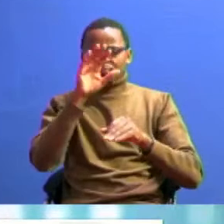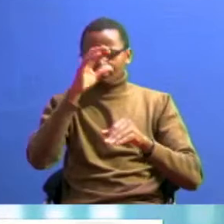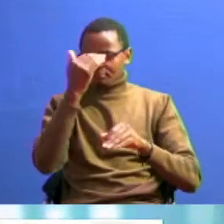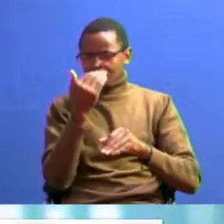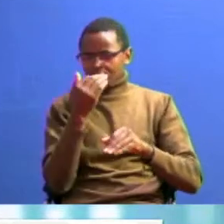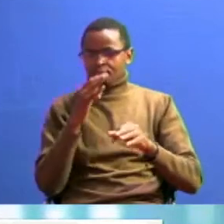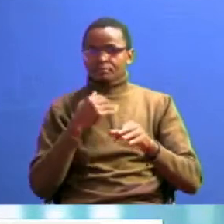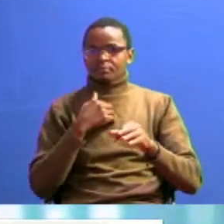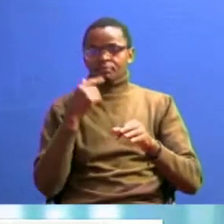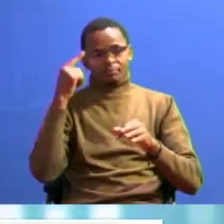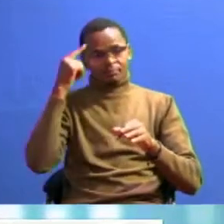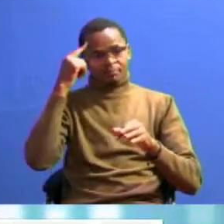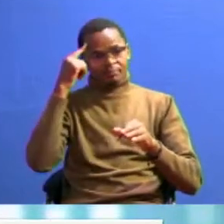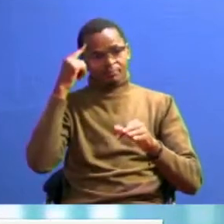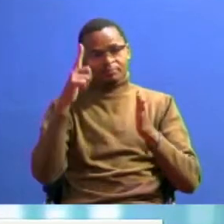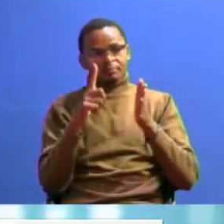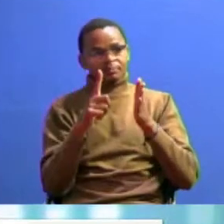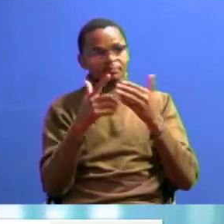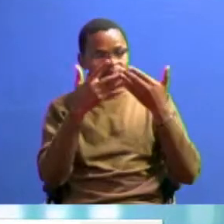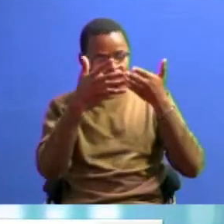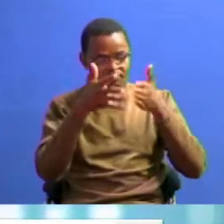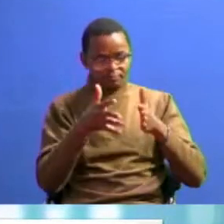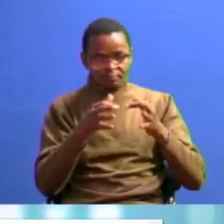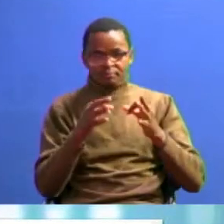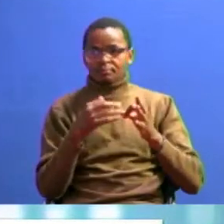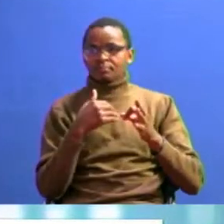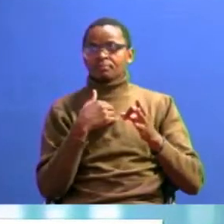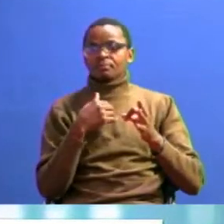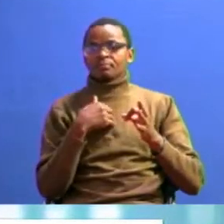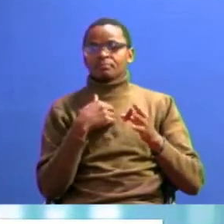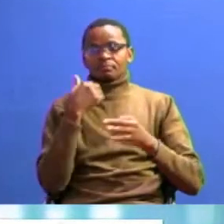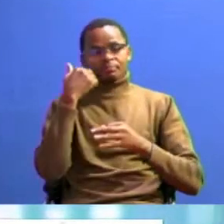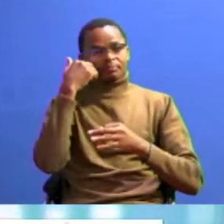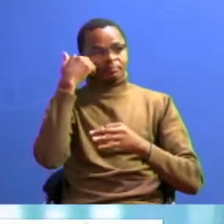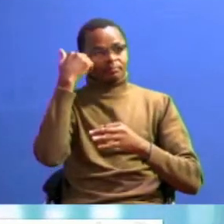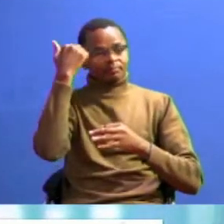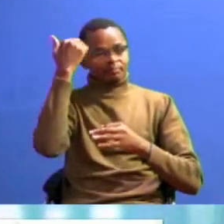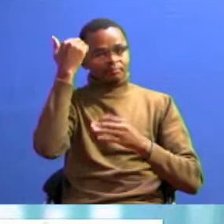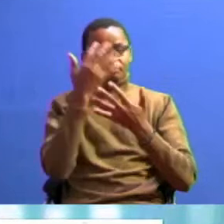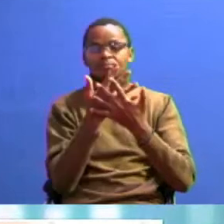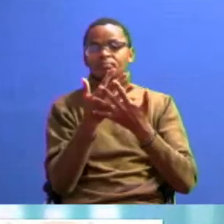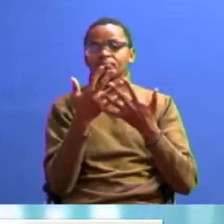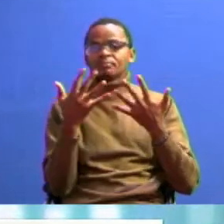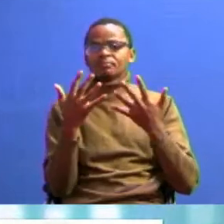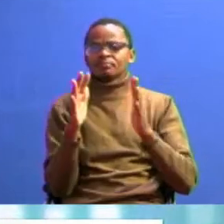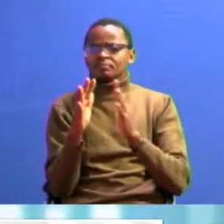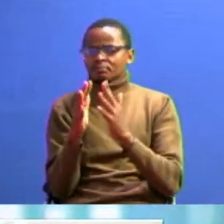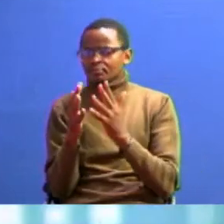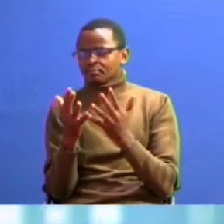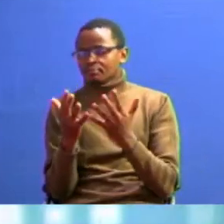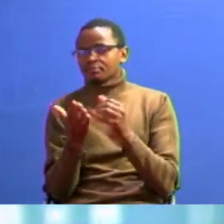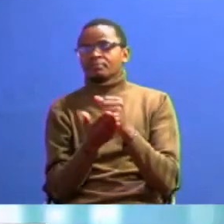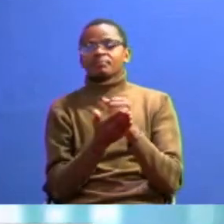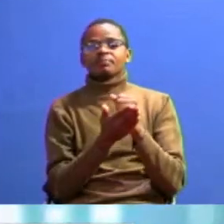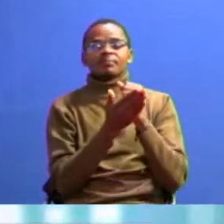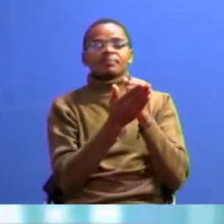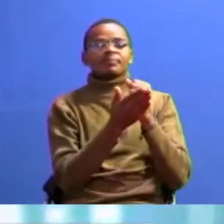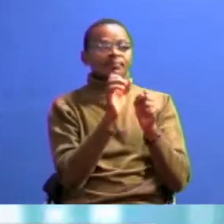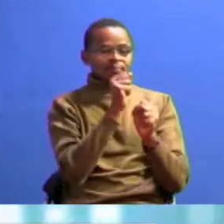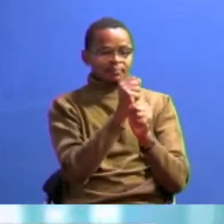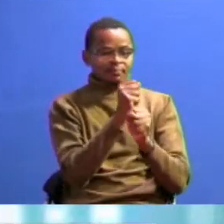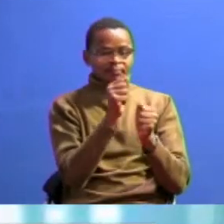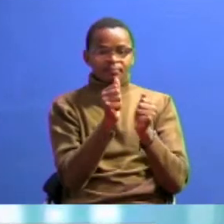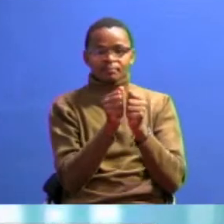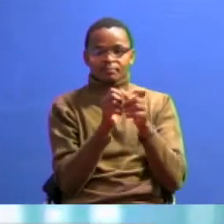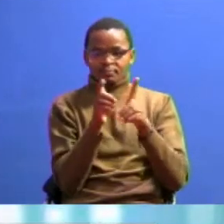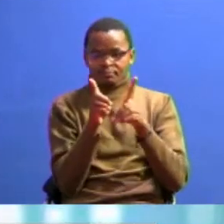people have faced loss and grief, if people have faced traumatic experiences, how can we put in interventions, working with